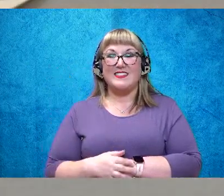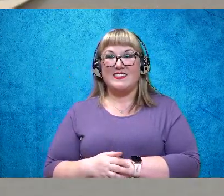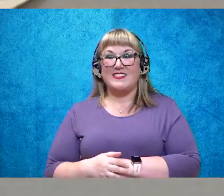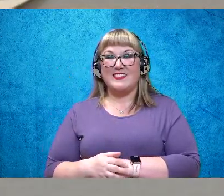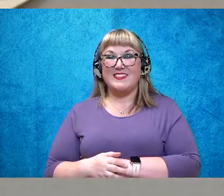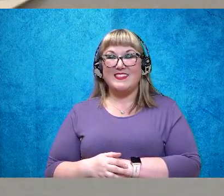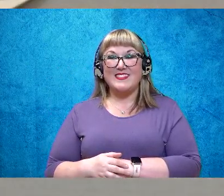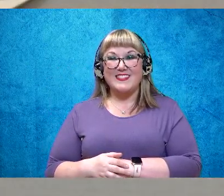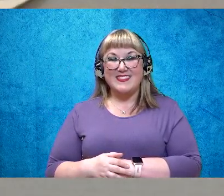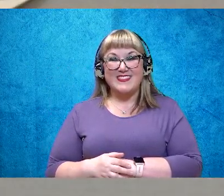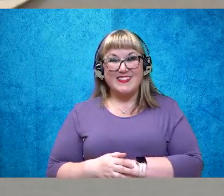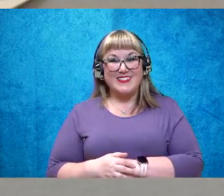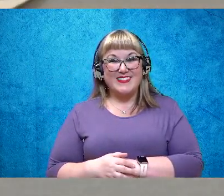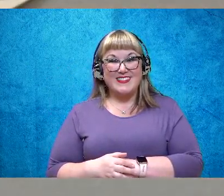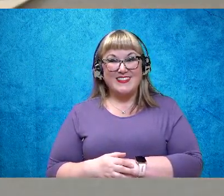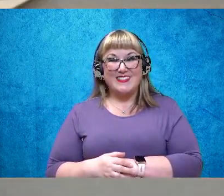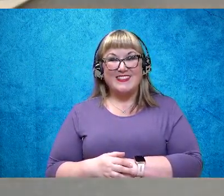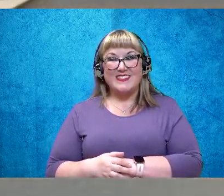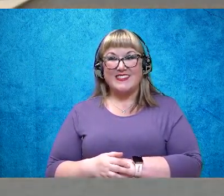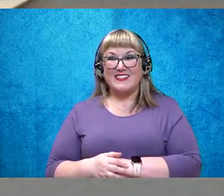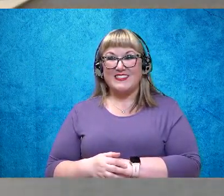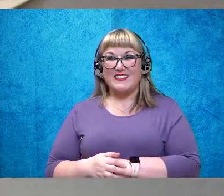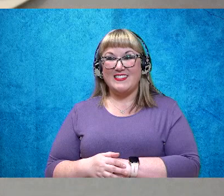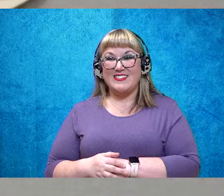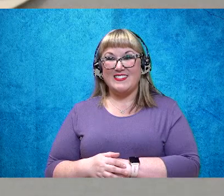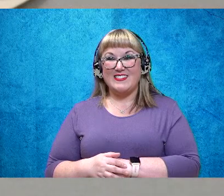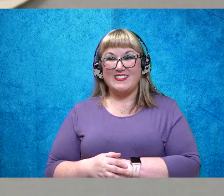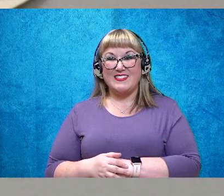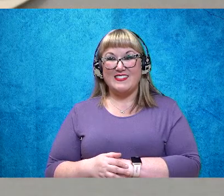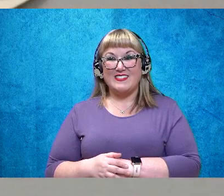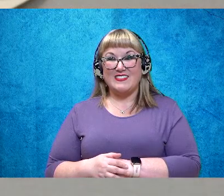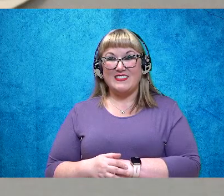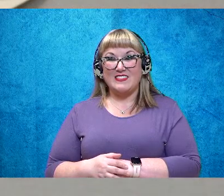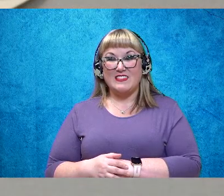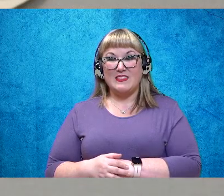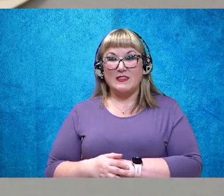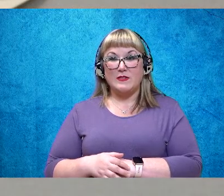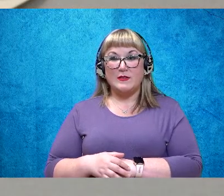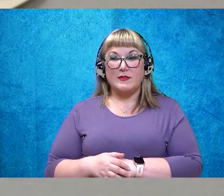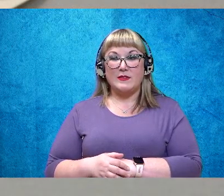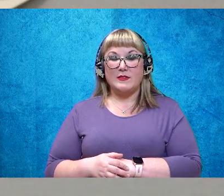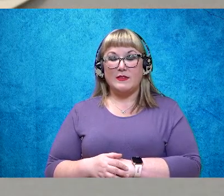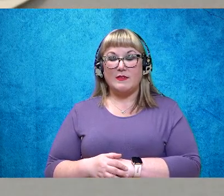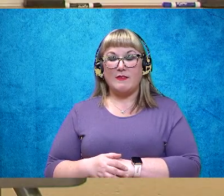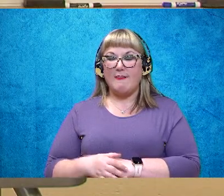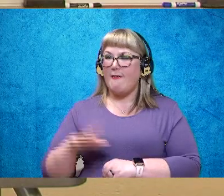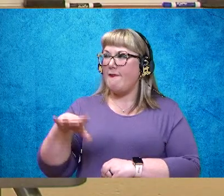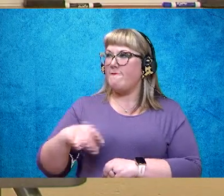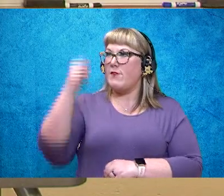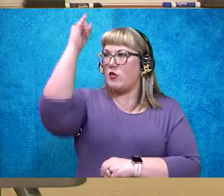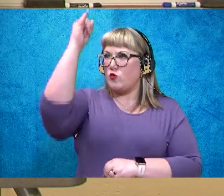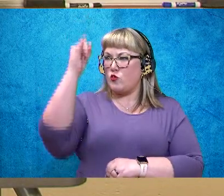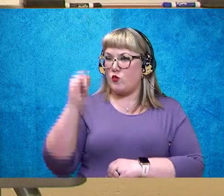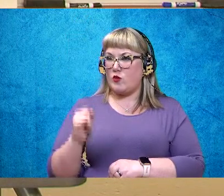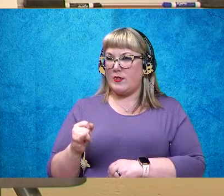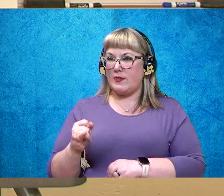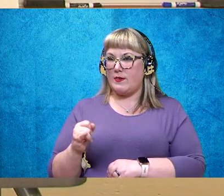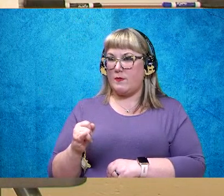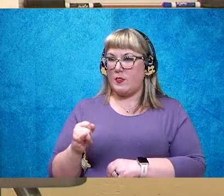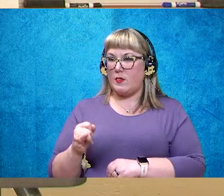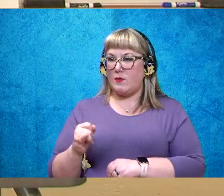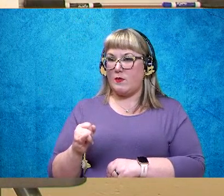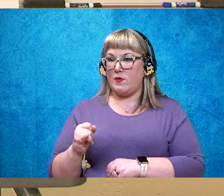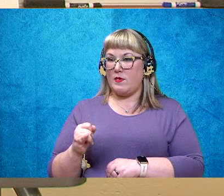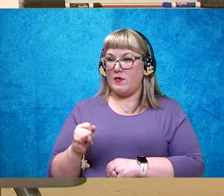Here's number 19. Very good. All right, now let's find a straight line down and then you're done. That makes the